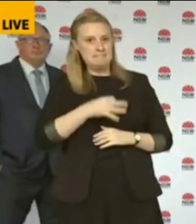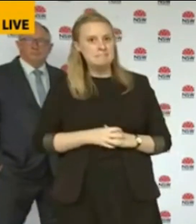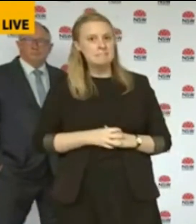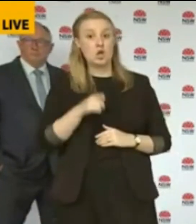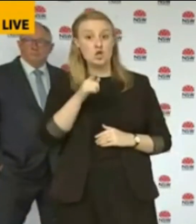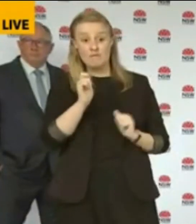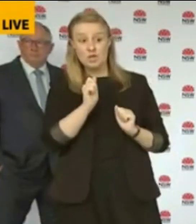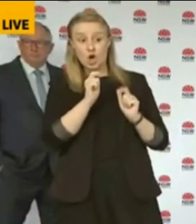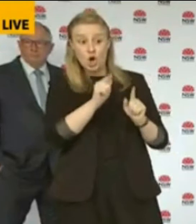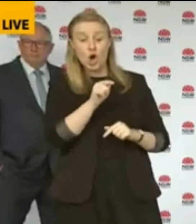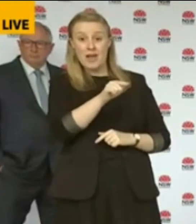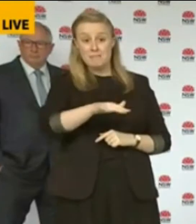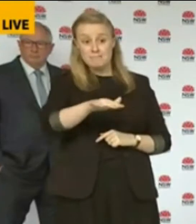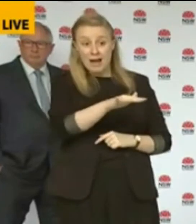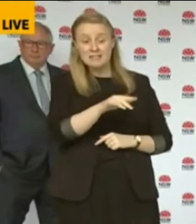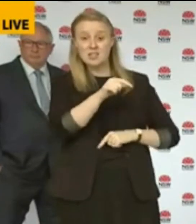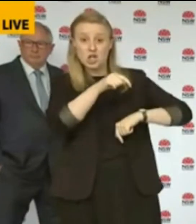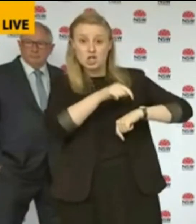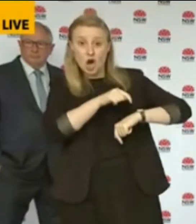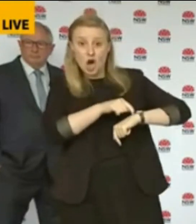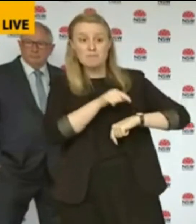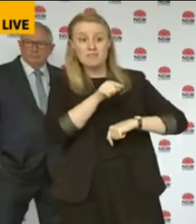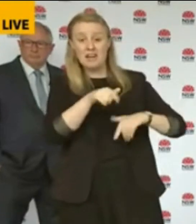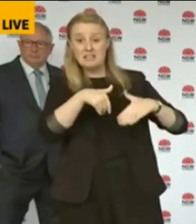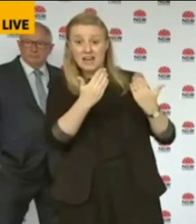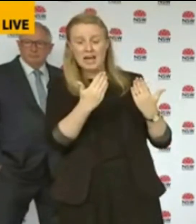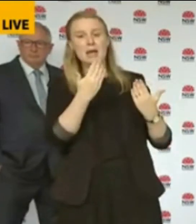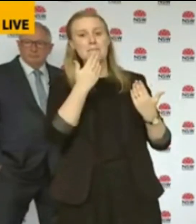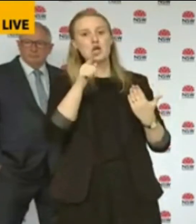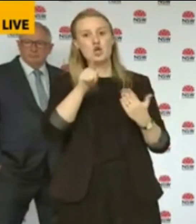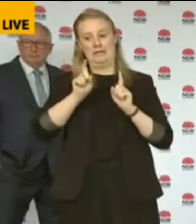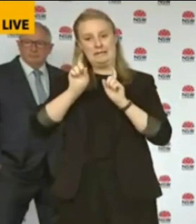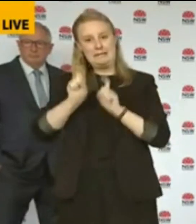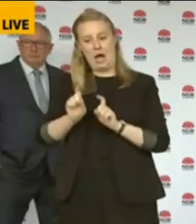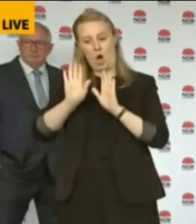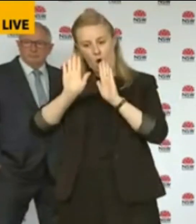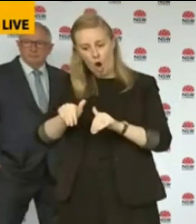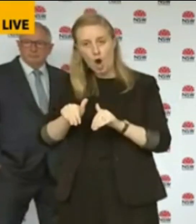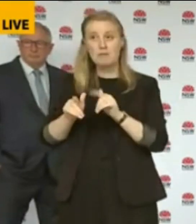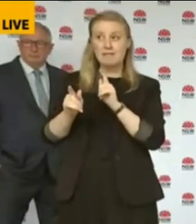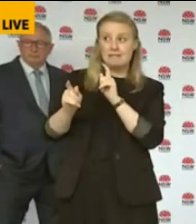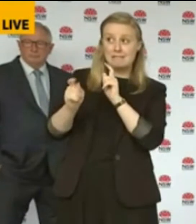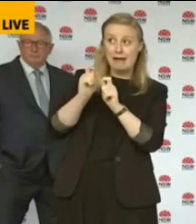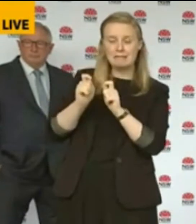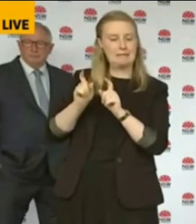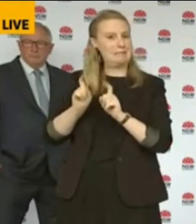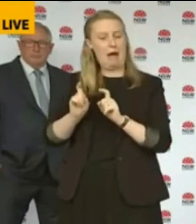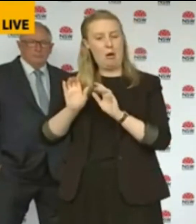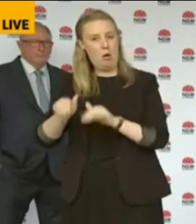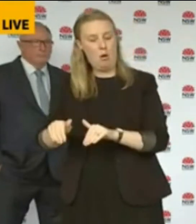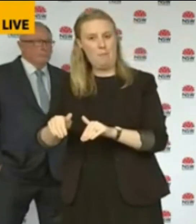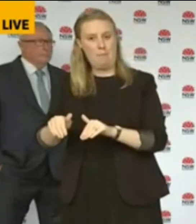during the times listed is urged to immediately get tested and self-isolate until you receive further advice from New South Wales